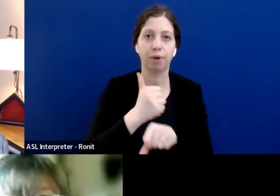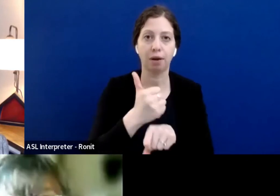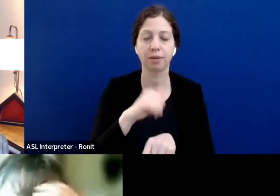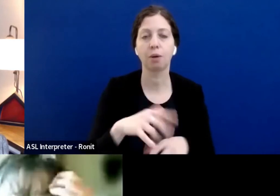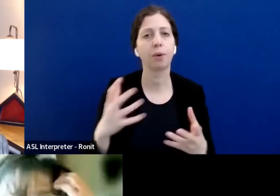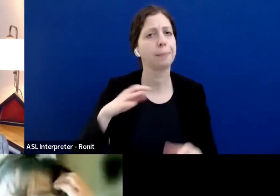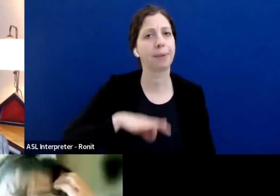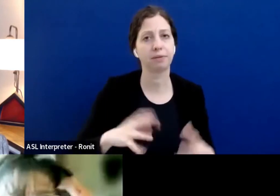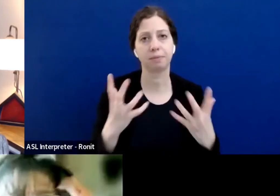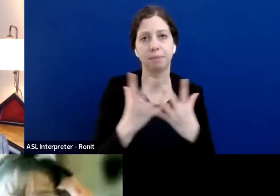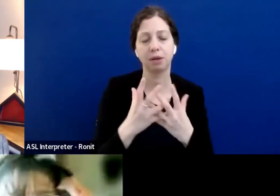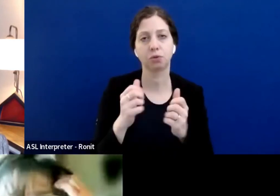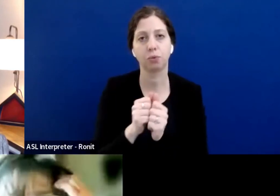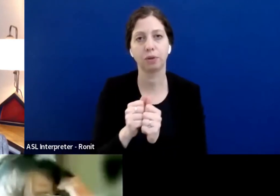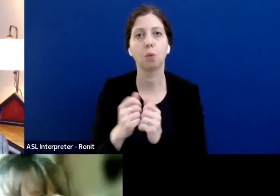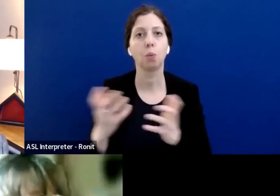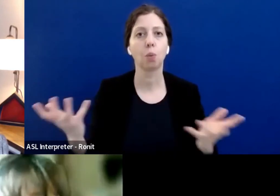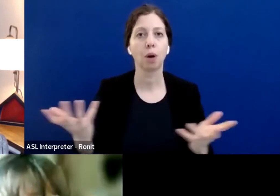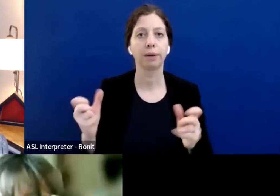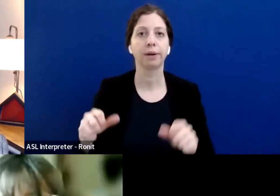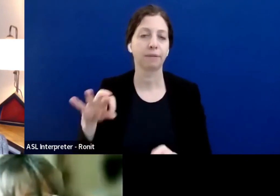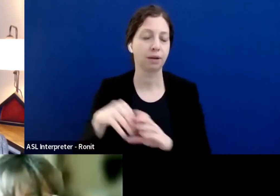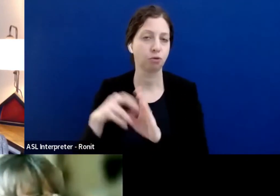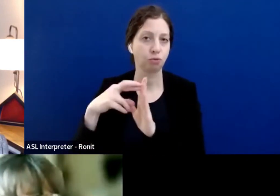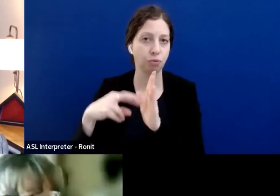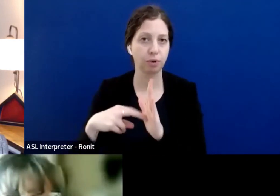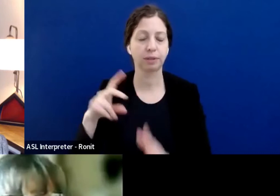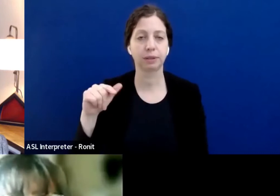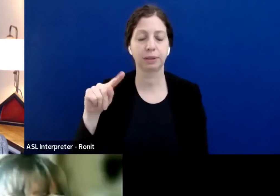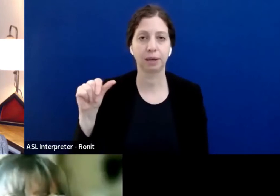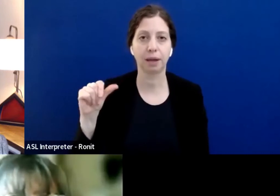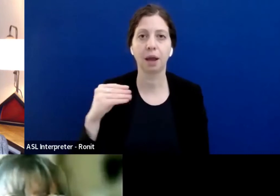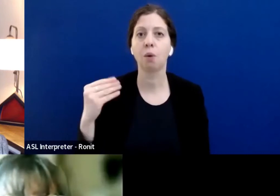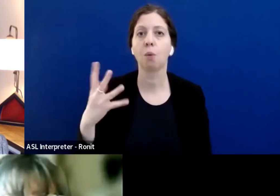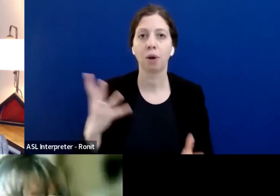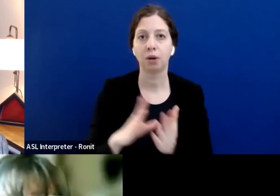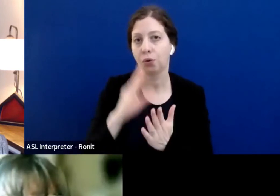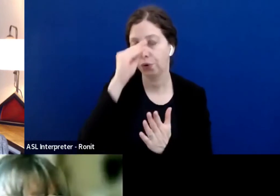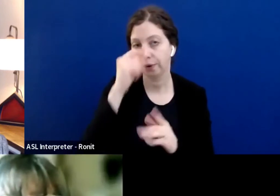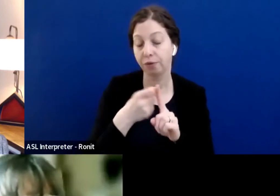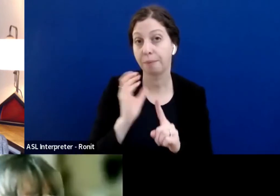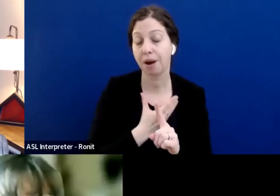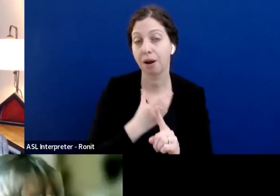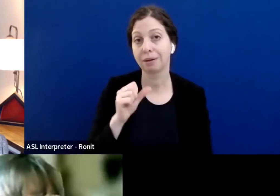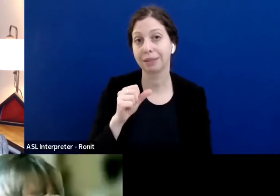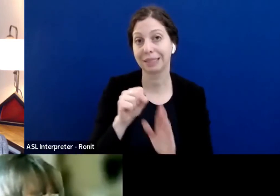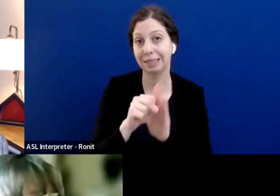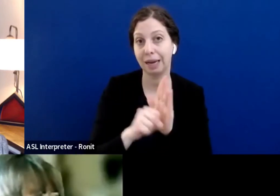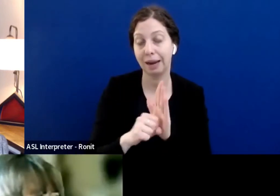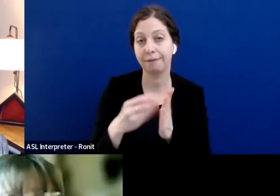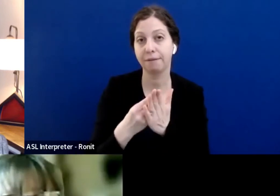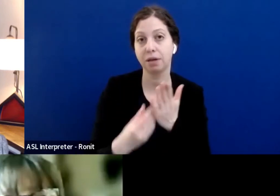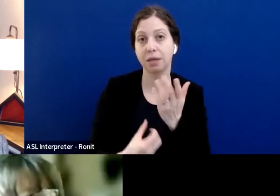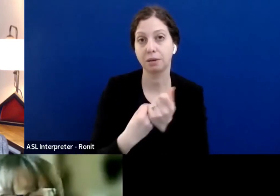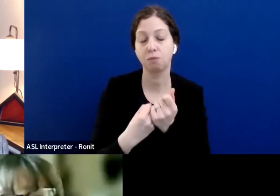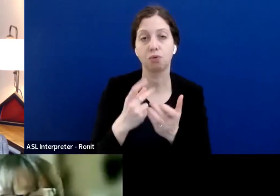from matching that with what we can find in the registry data and what we're learning from our state-funded programs as well? Our